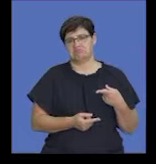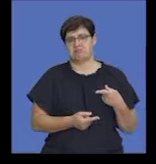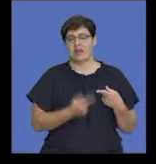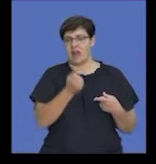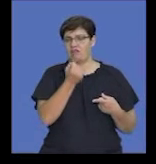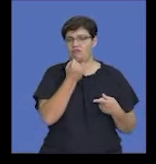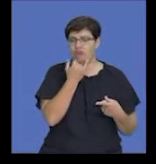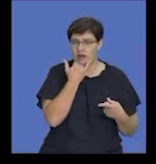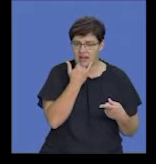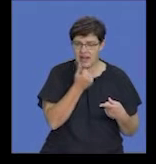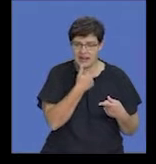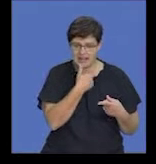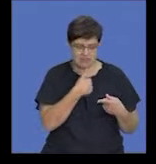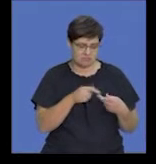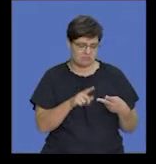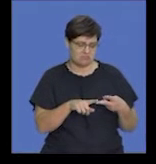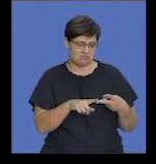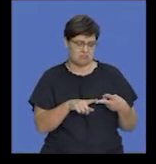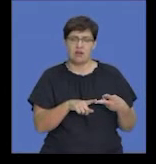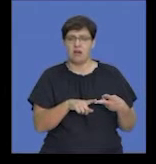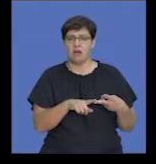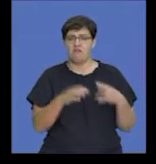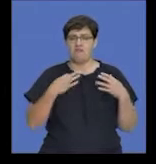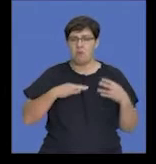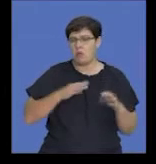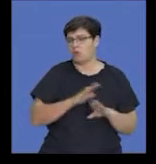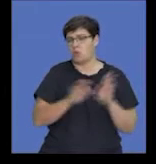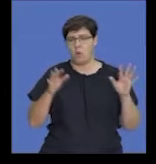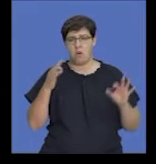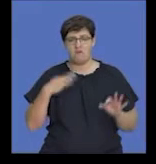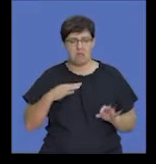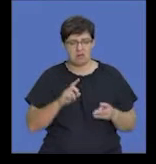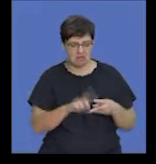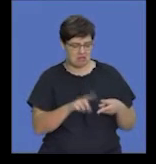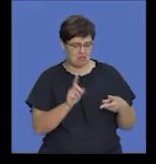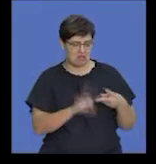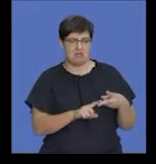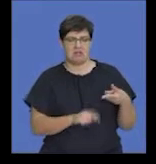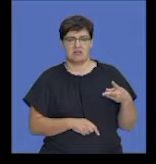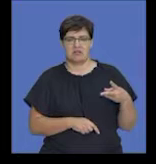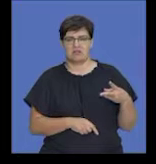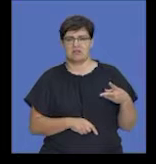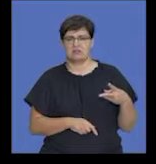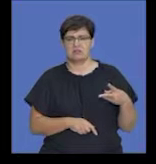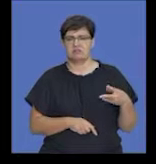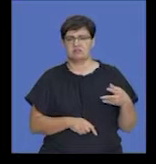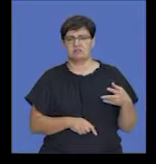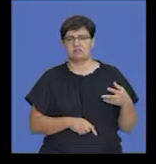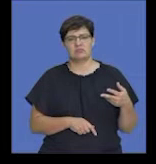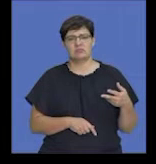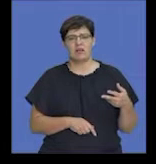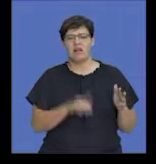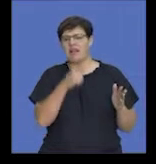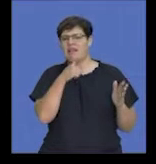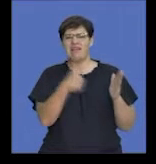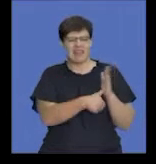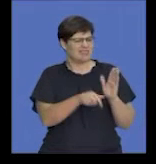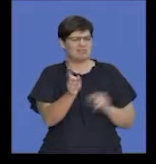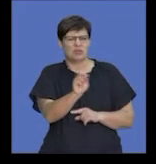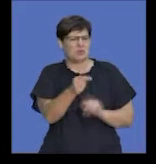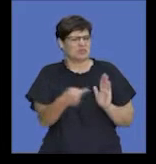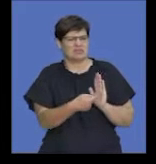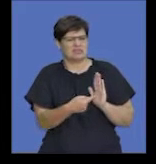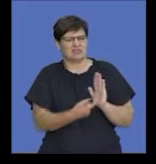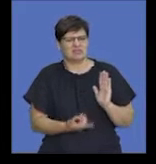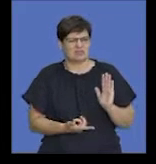friendly letters and informal or formal. And then we go on to speak to what exactly a letter is,